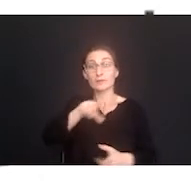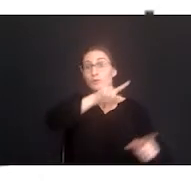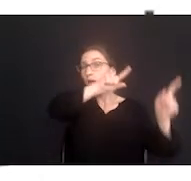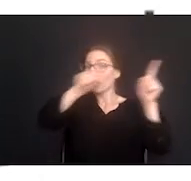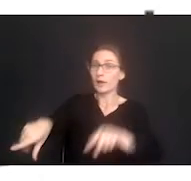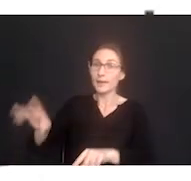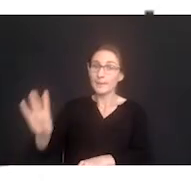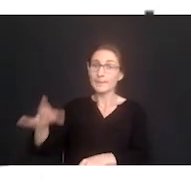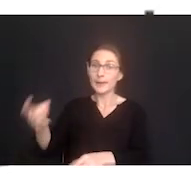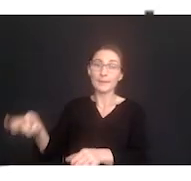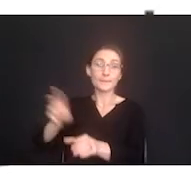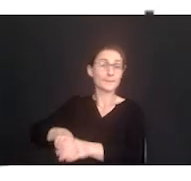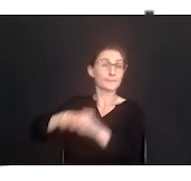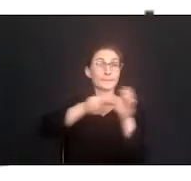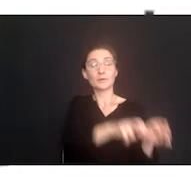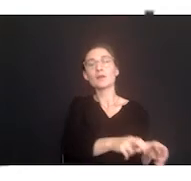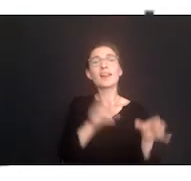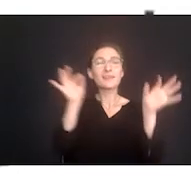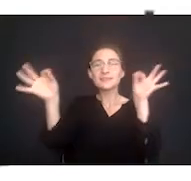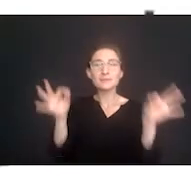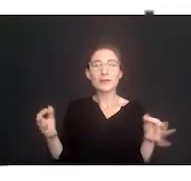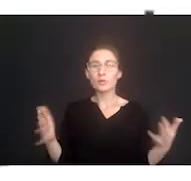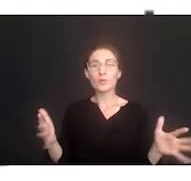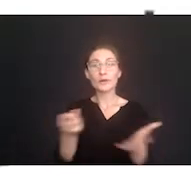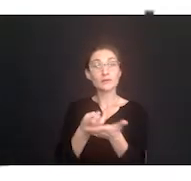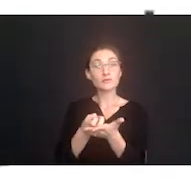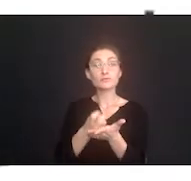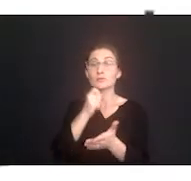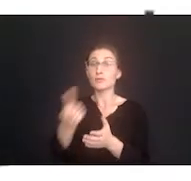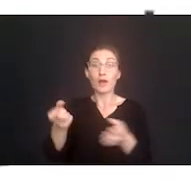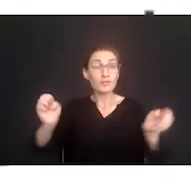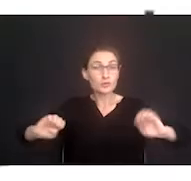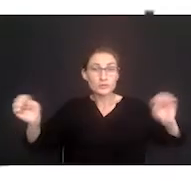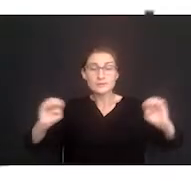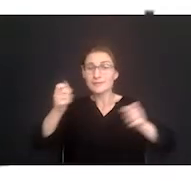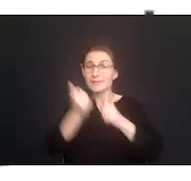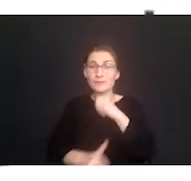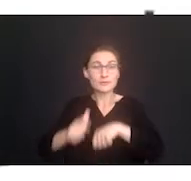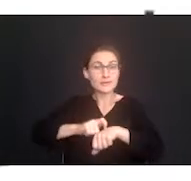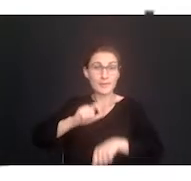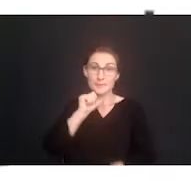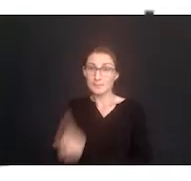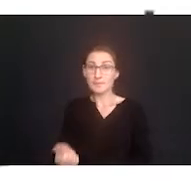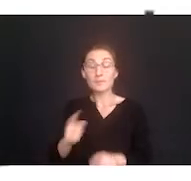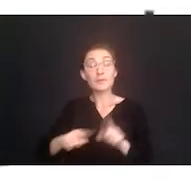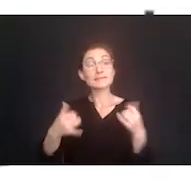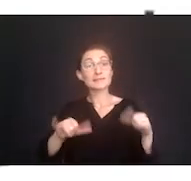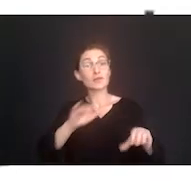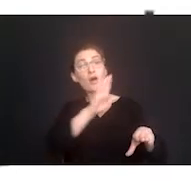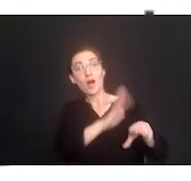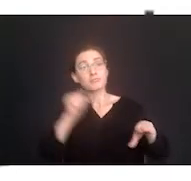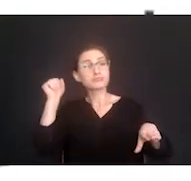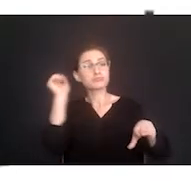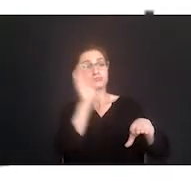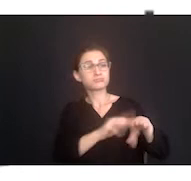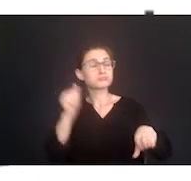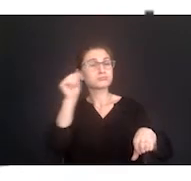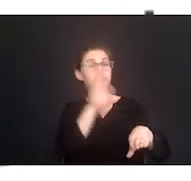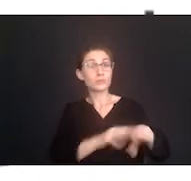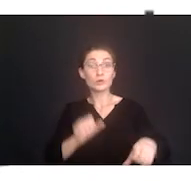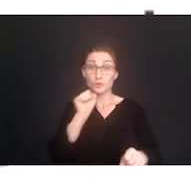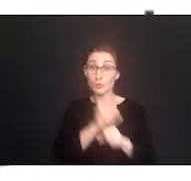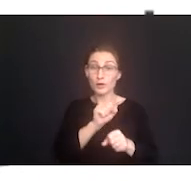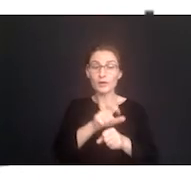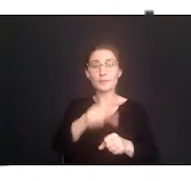parents, James and Naomi, have explained to the school that a seizure is not always an emergency, and yet they still continue to call them. So they have to take time away from work